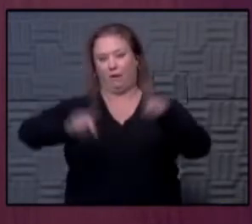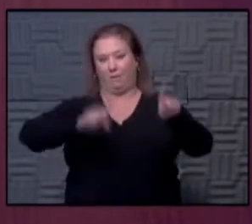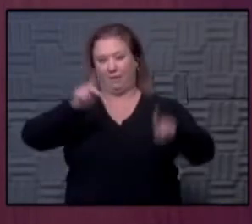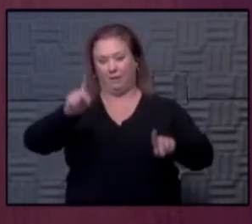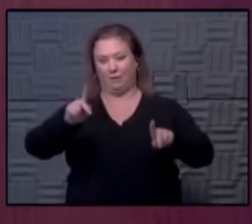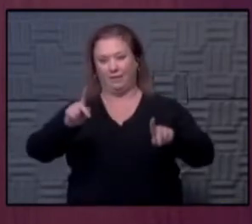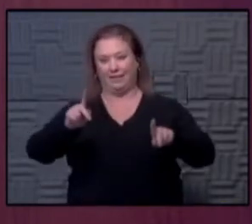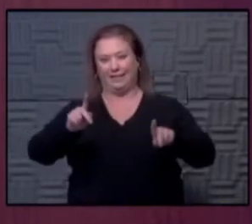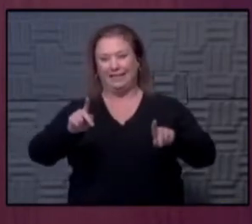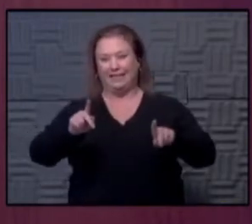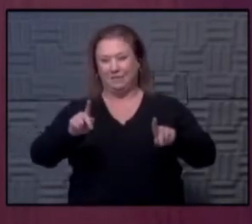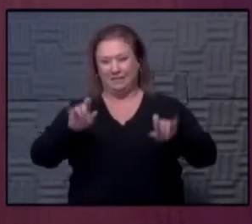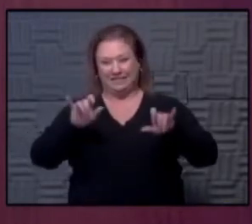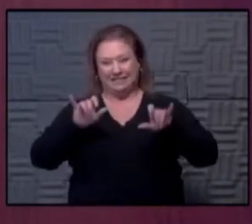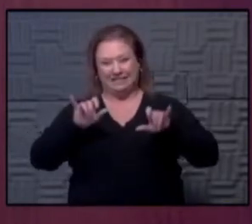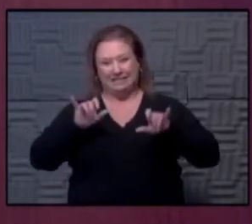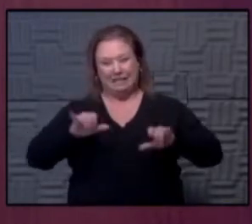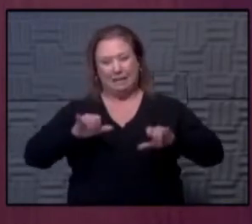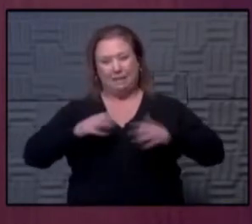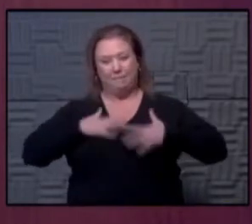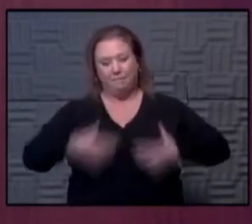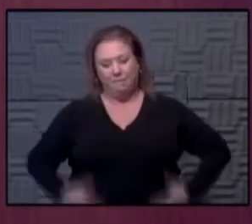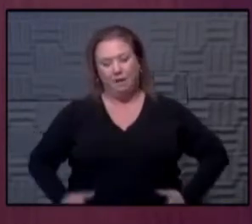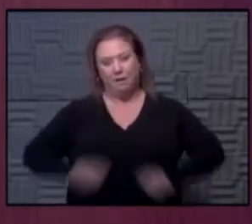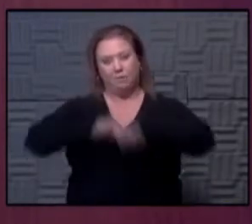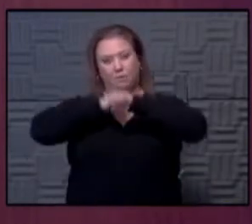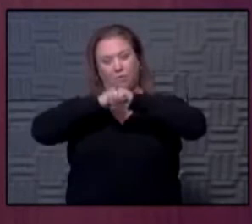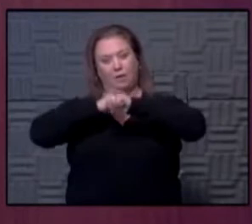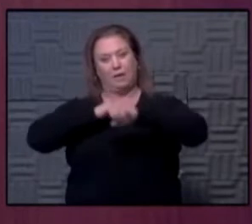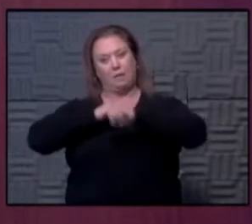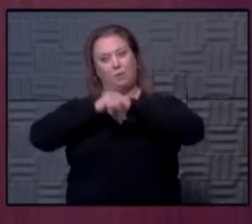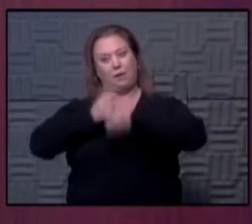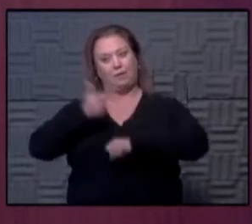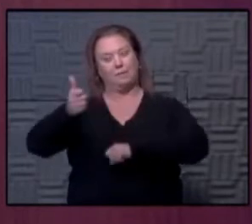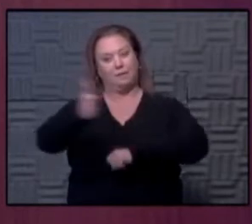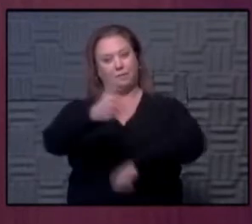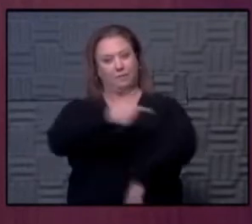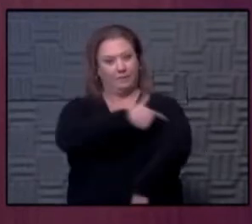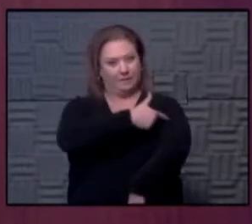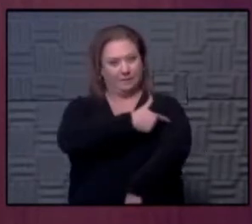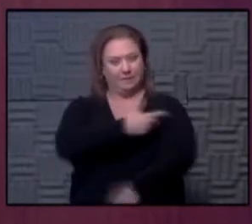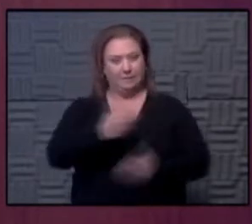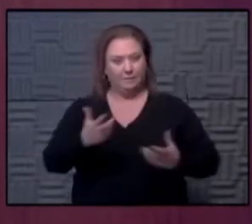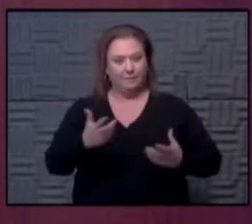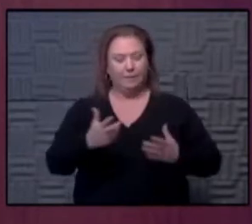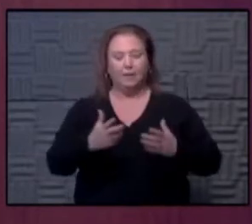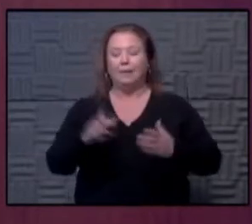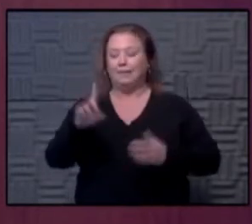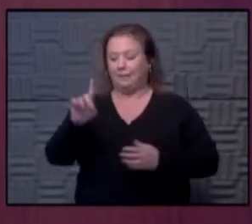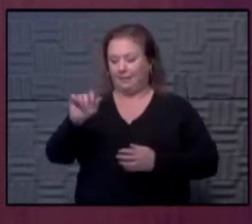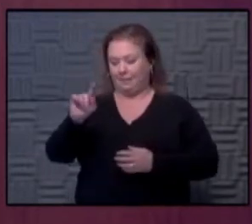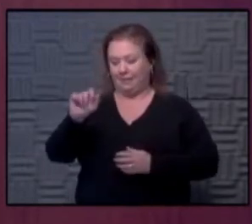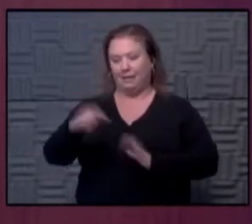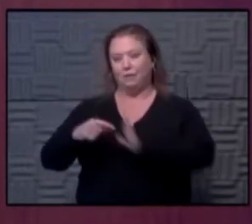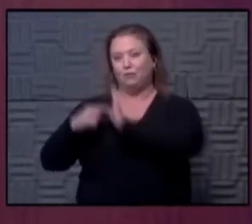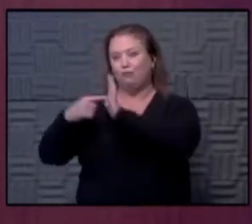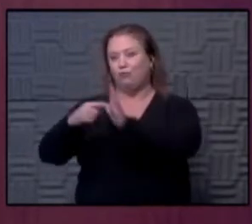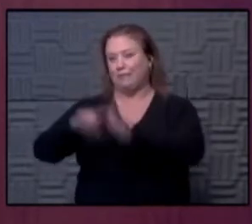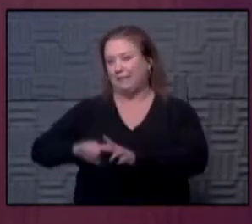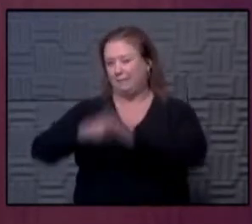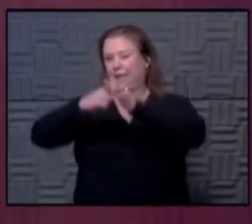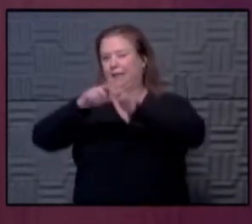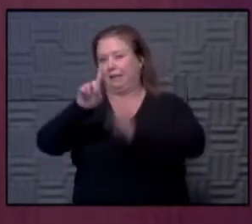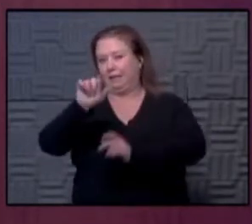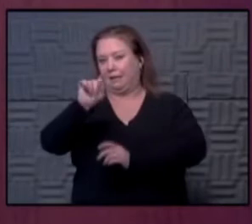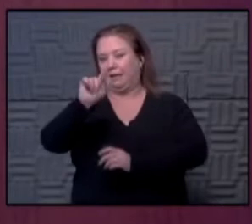same immune response and be able to protect themselves with the vaccine? Based on the data we have, and it's initial,